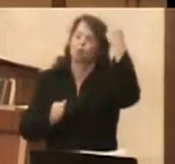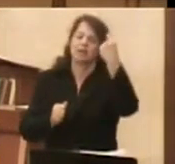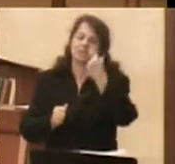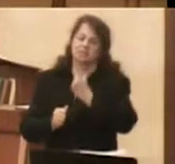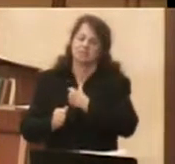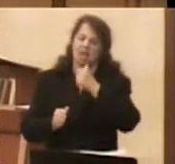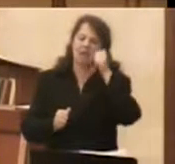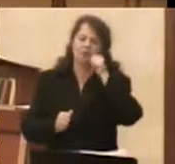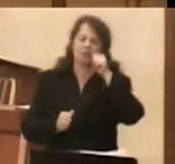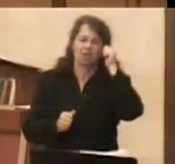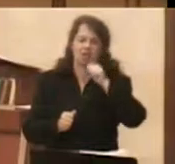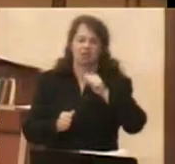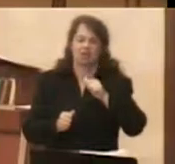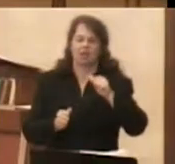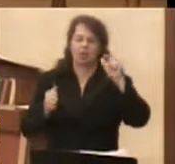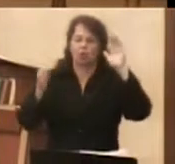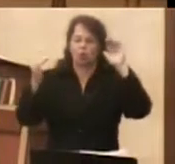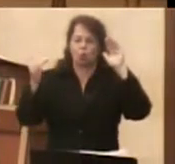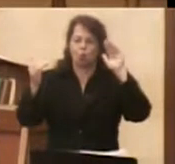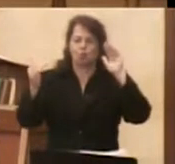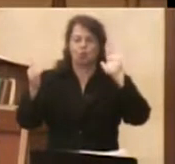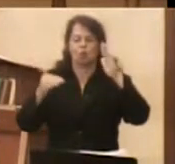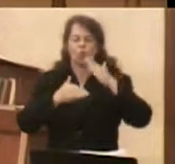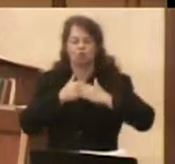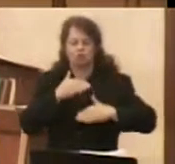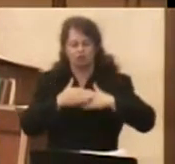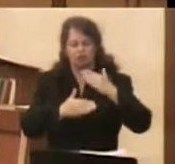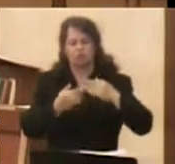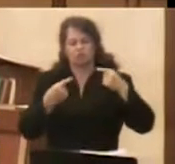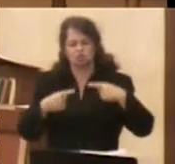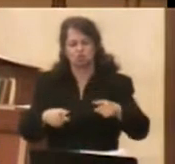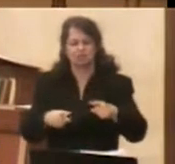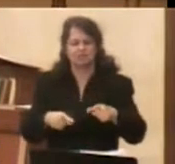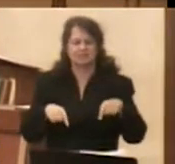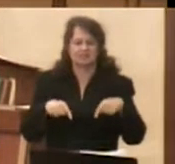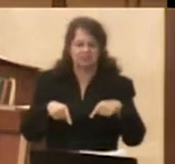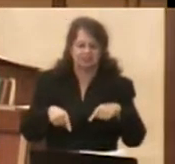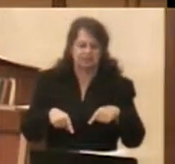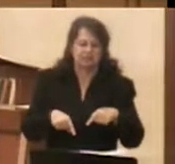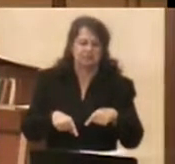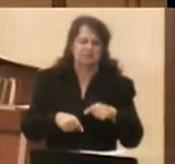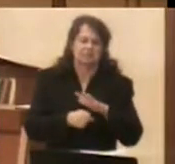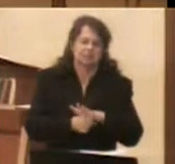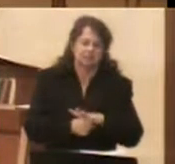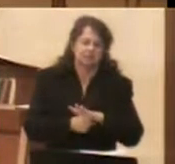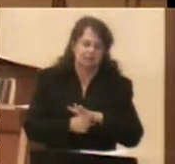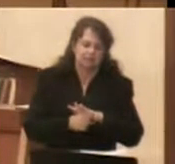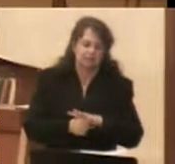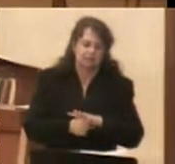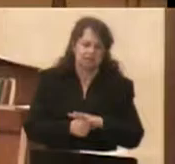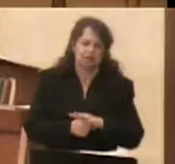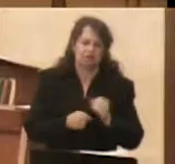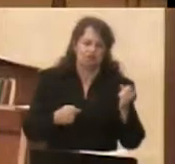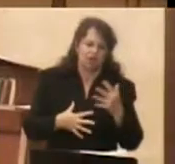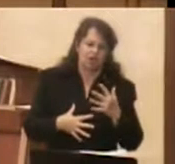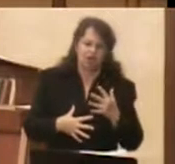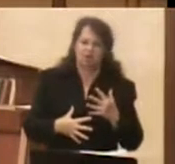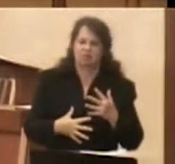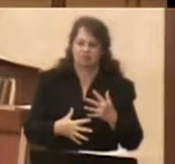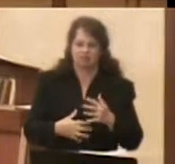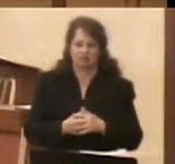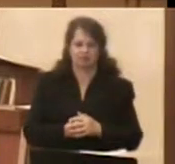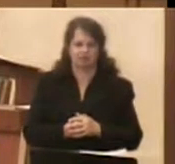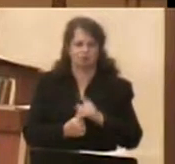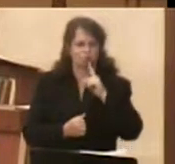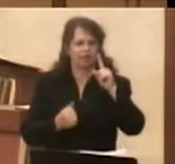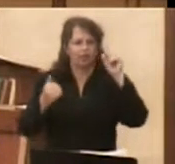comforts us in times of anxiety, worry, concern, and fear. It is this hope that